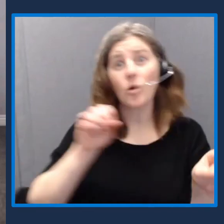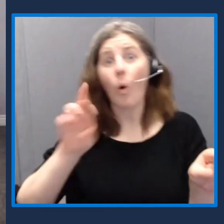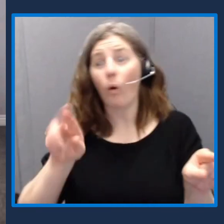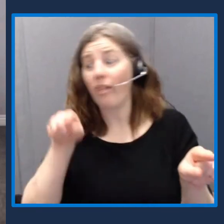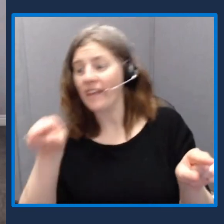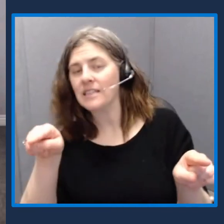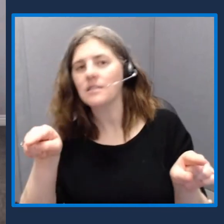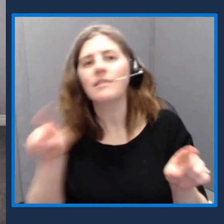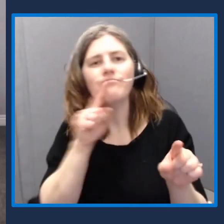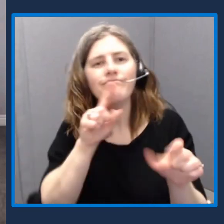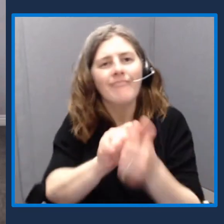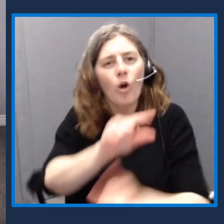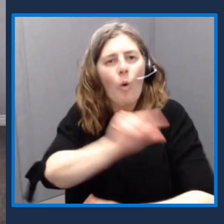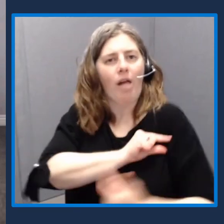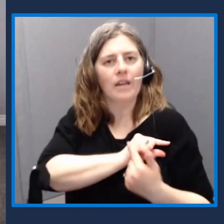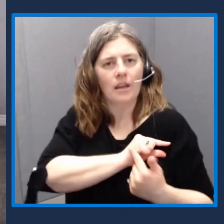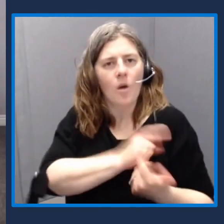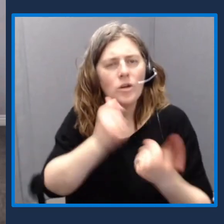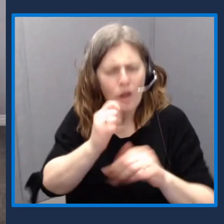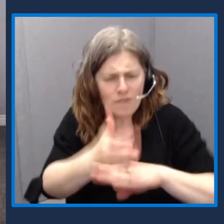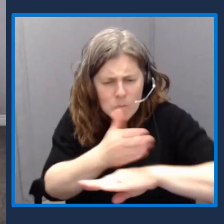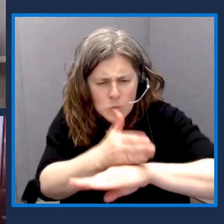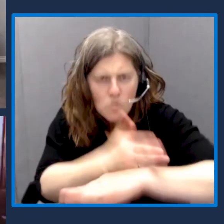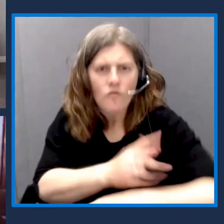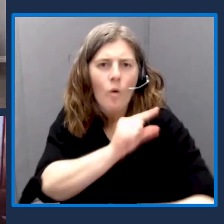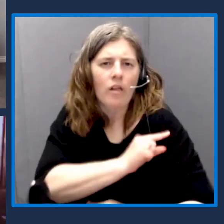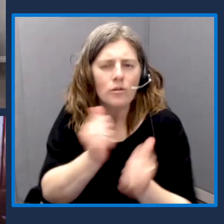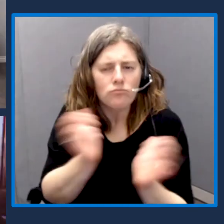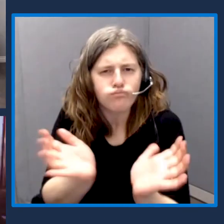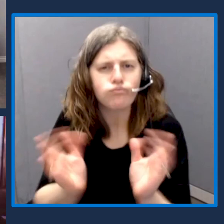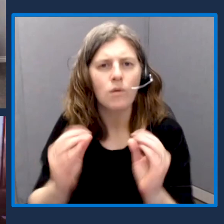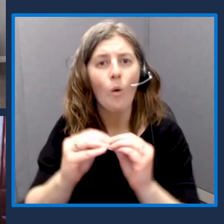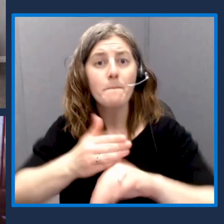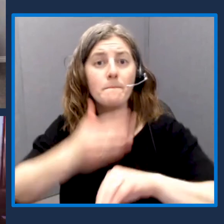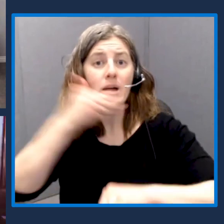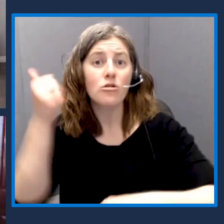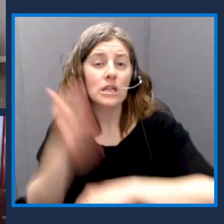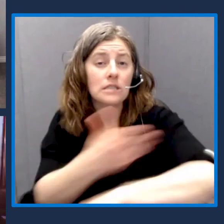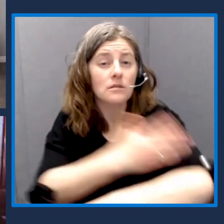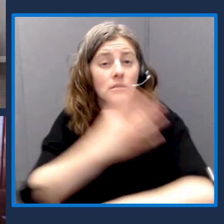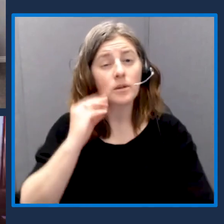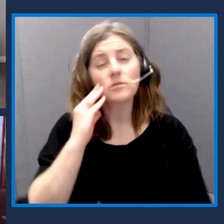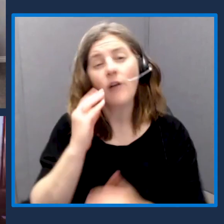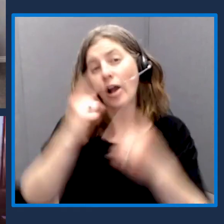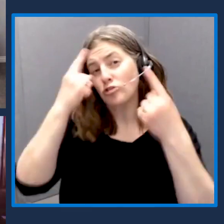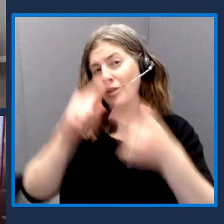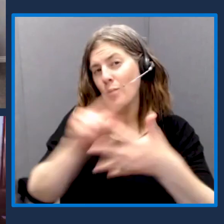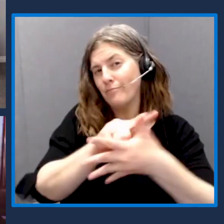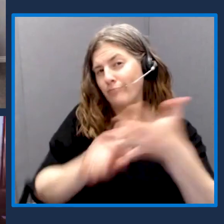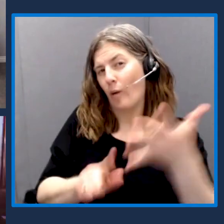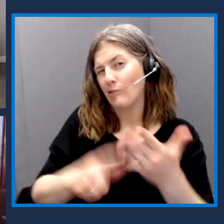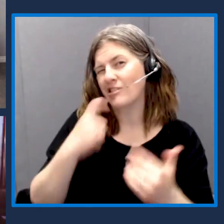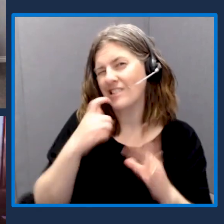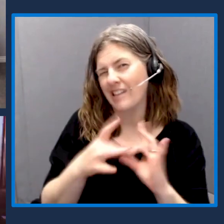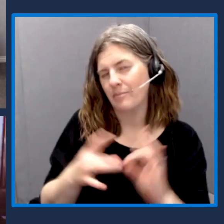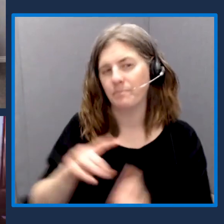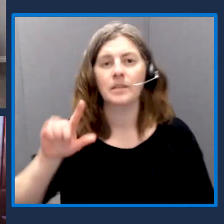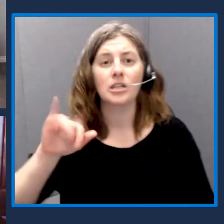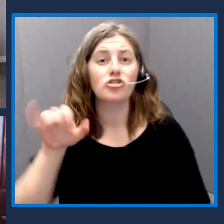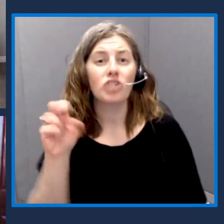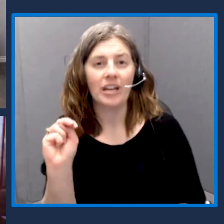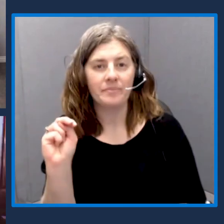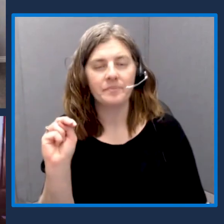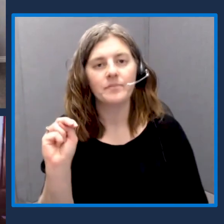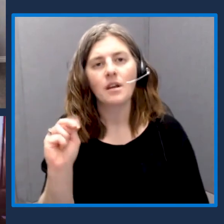the quality. We keep pushing for better experiences. So absolutely, agree with all of these. Yeah, and I think people